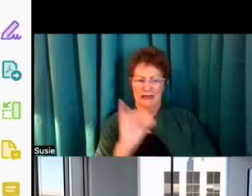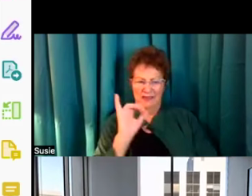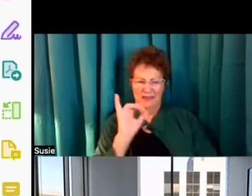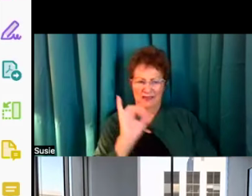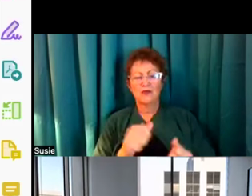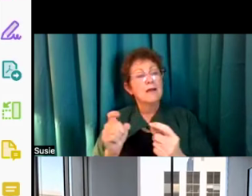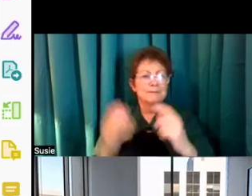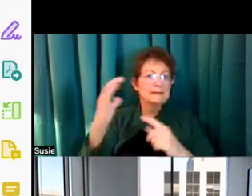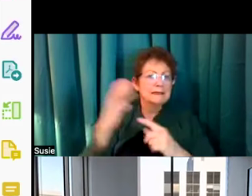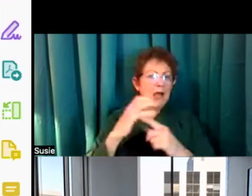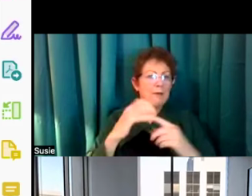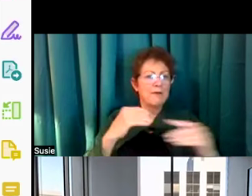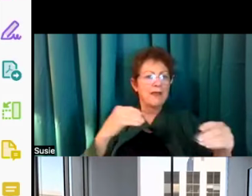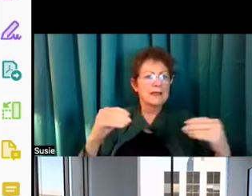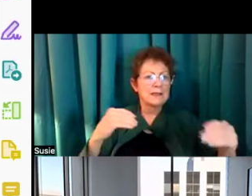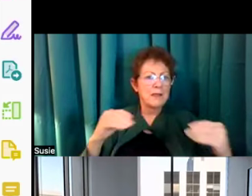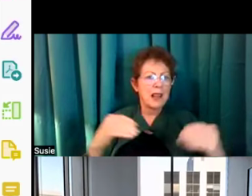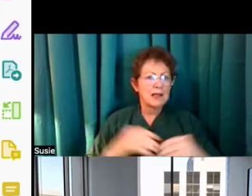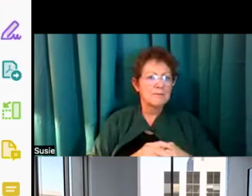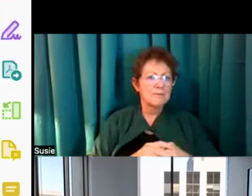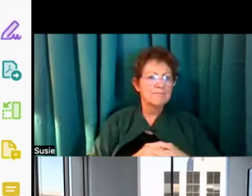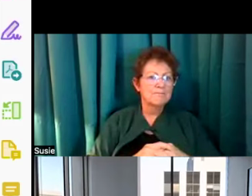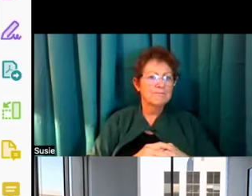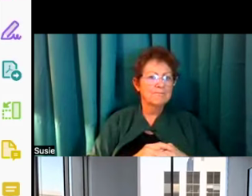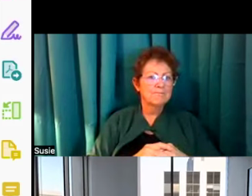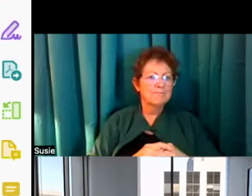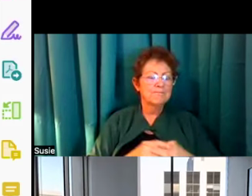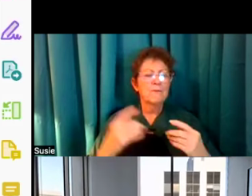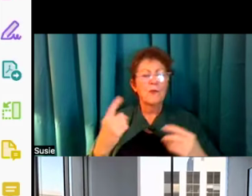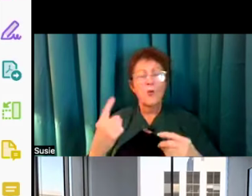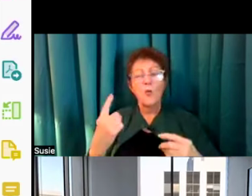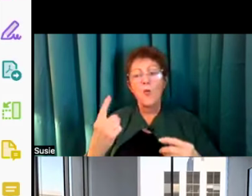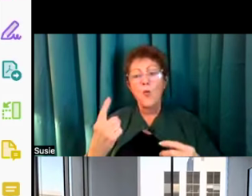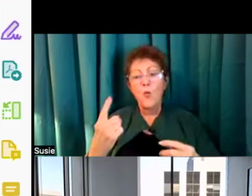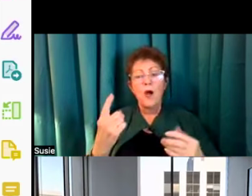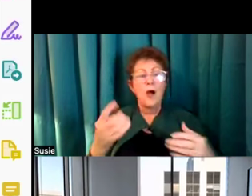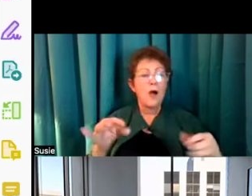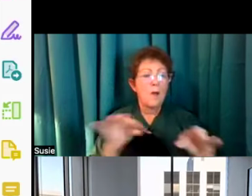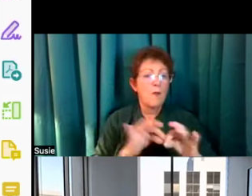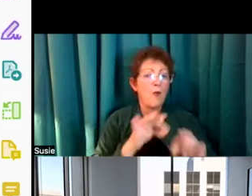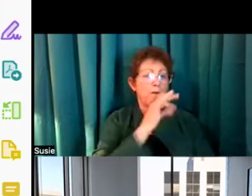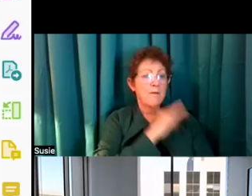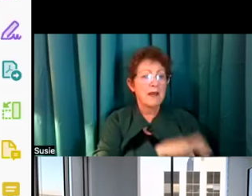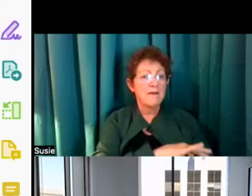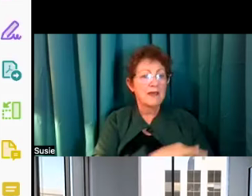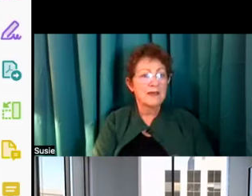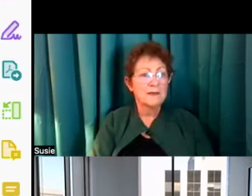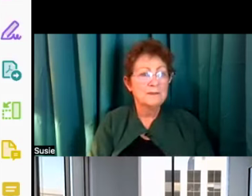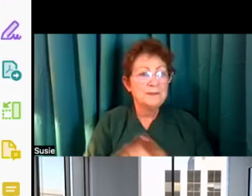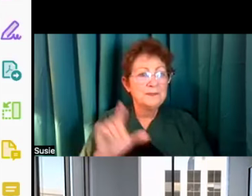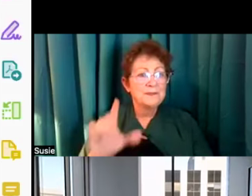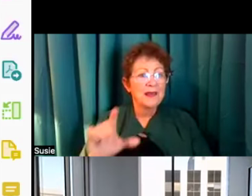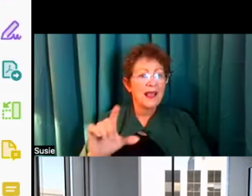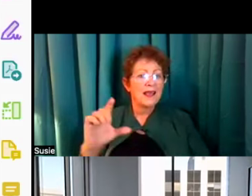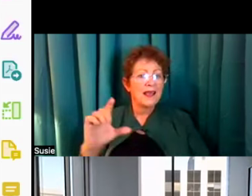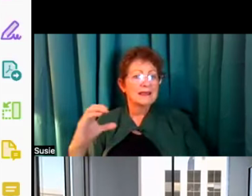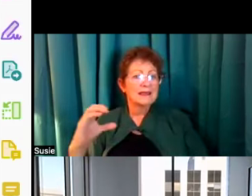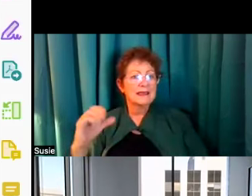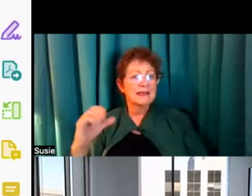To provide optimal flexibility for operations. One of the key benefits